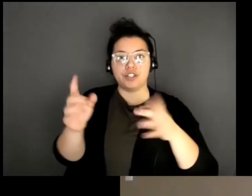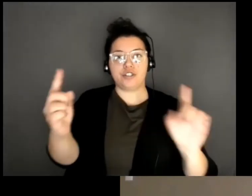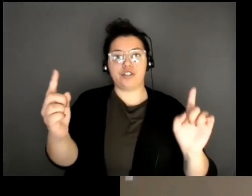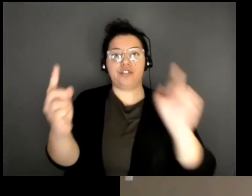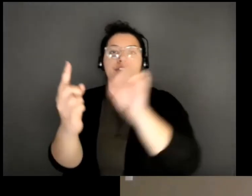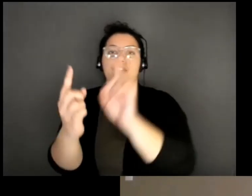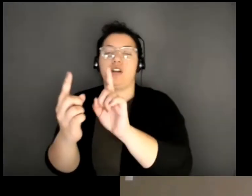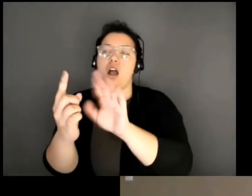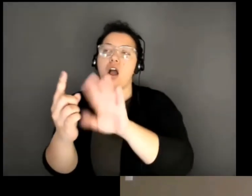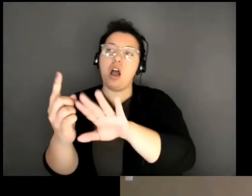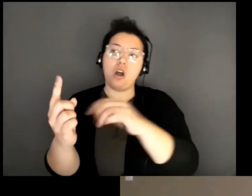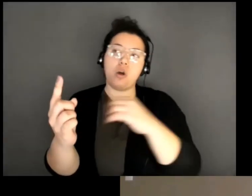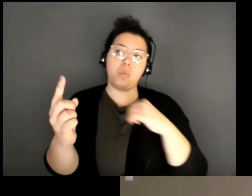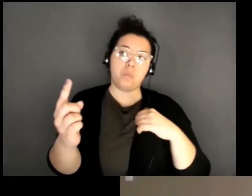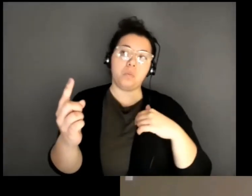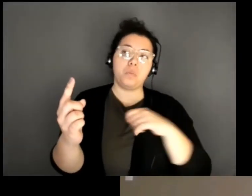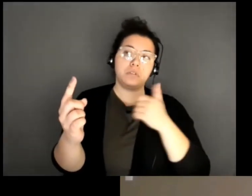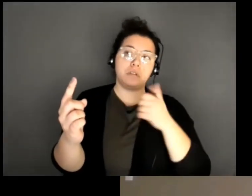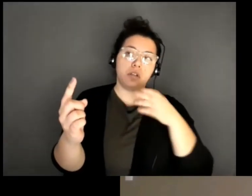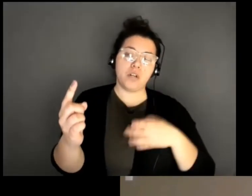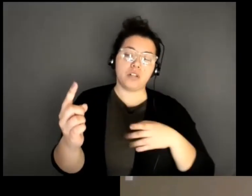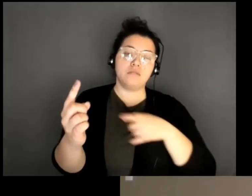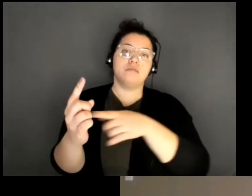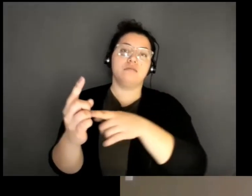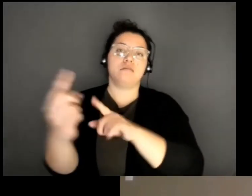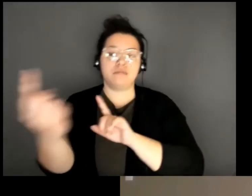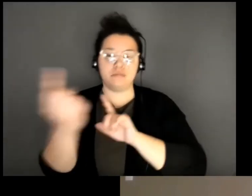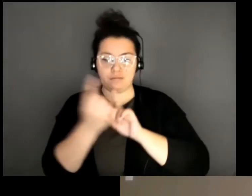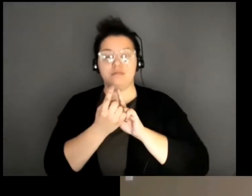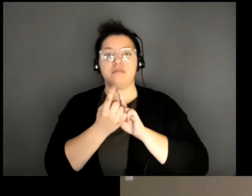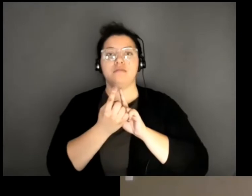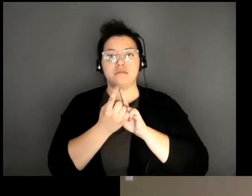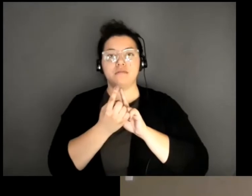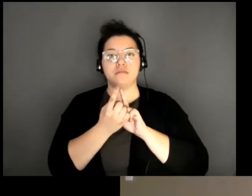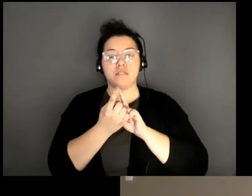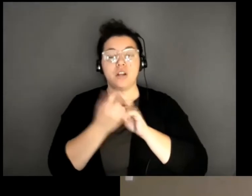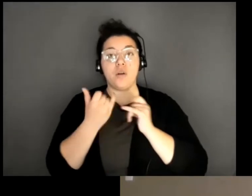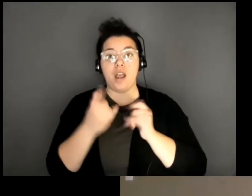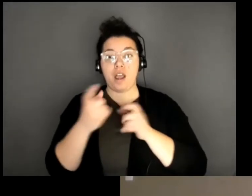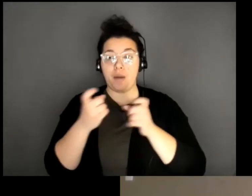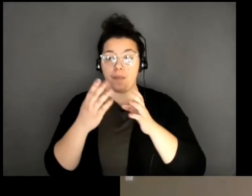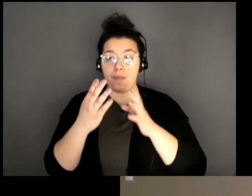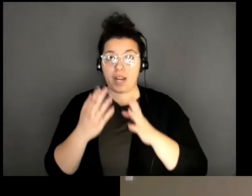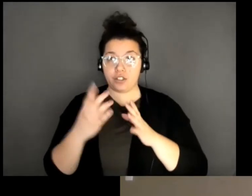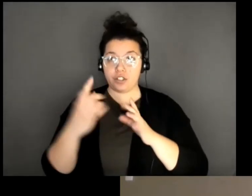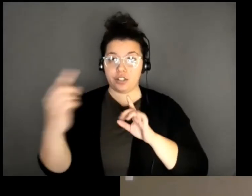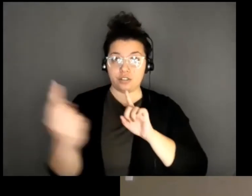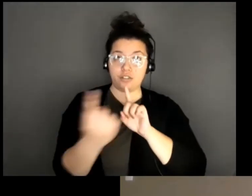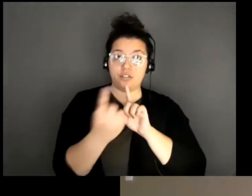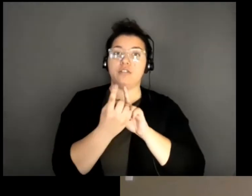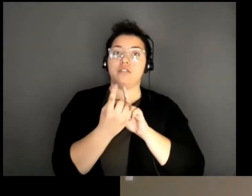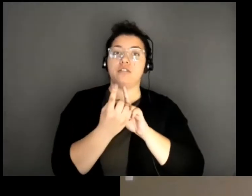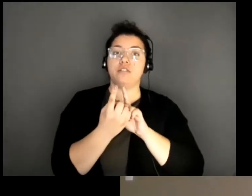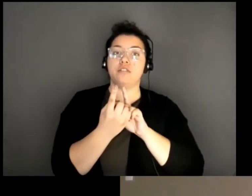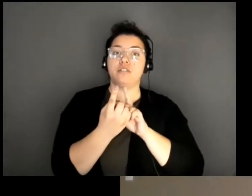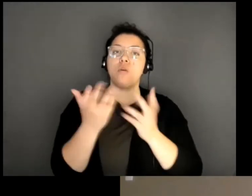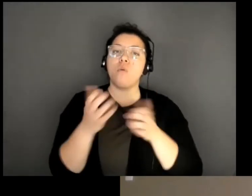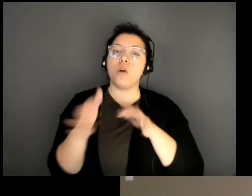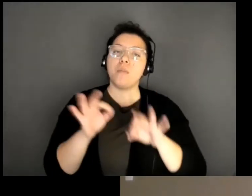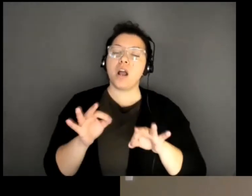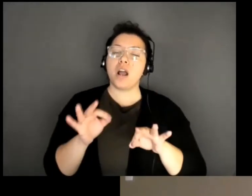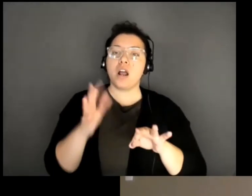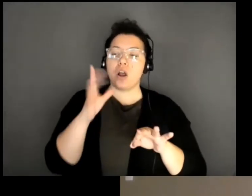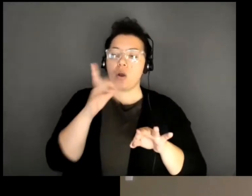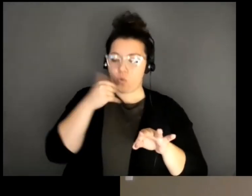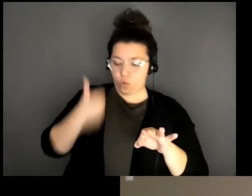first piece. And then once you are in front of the decision maker, the manager, talk about who you are and why you're there.